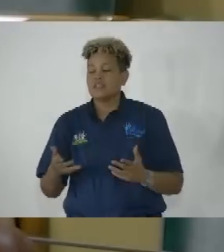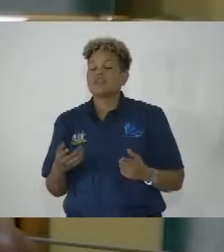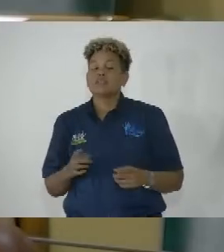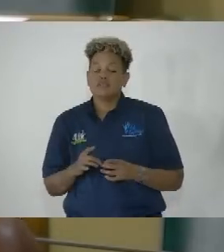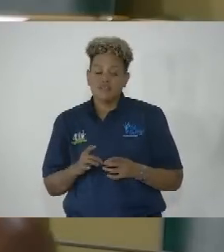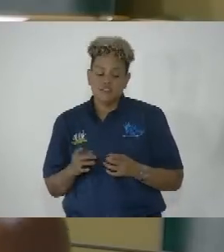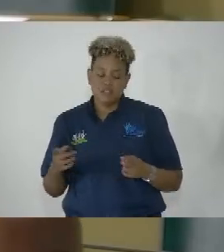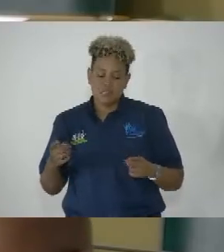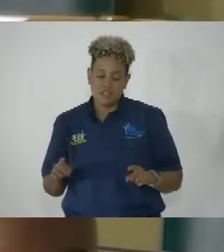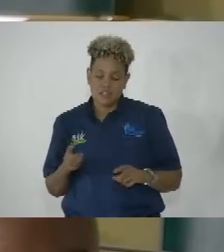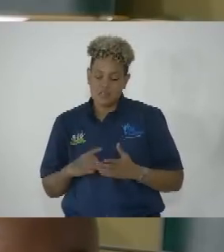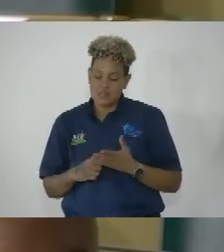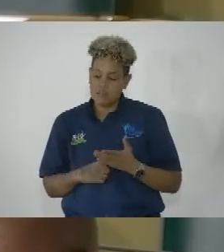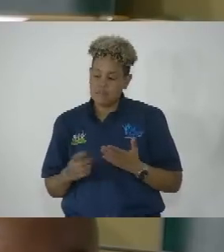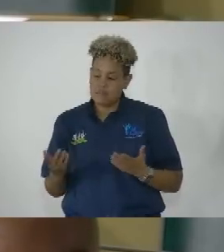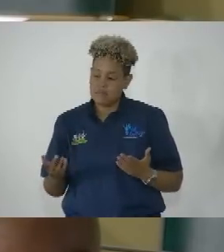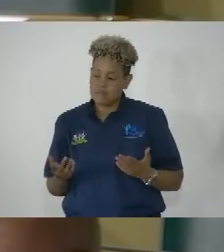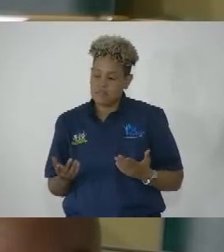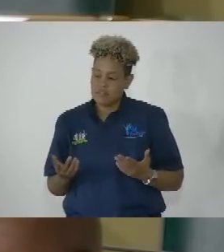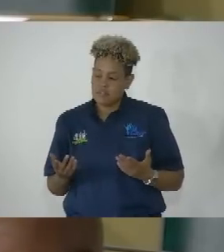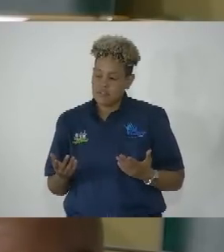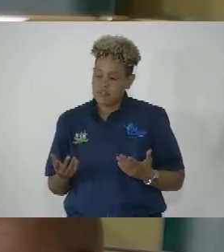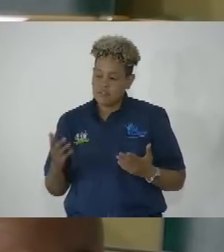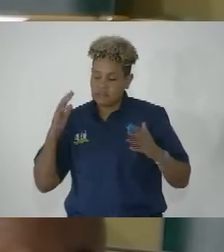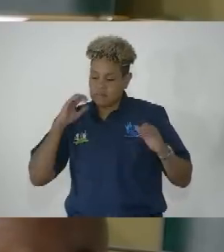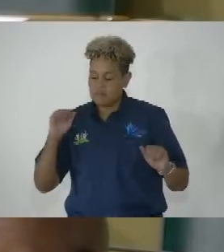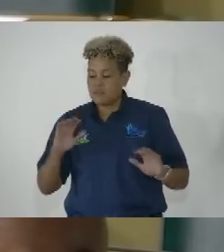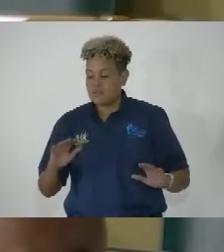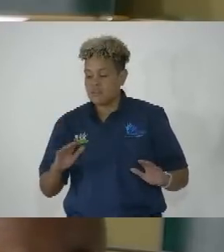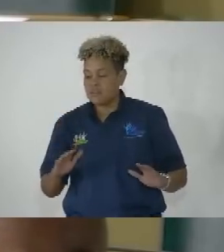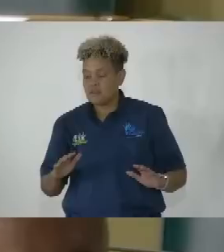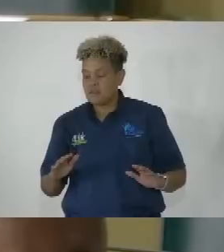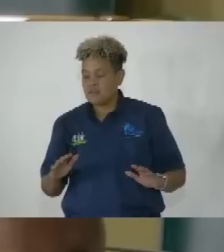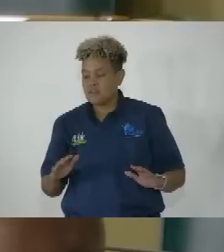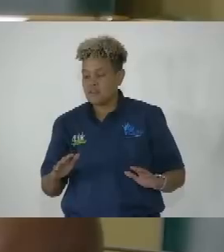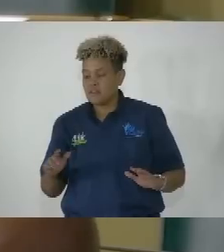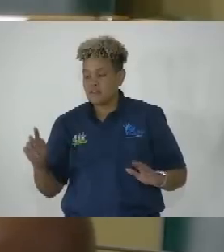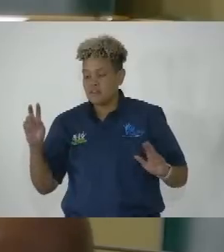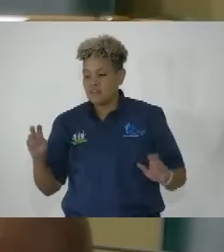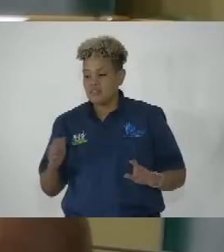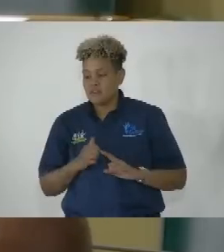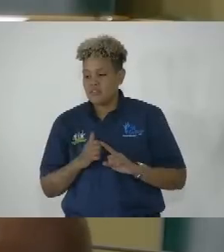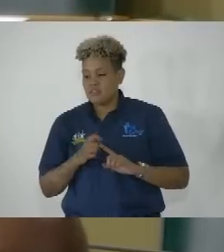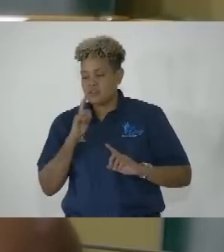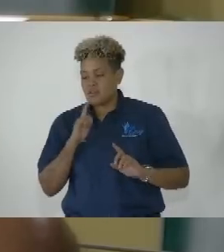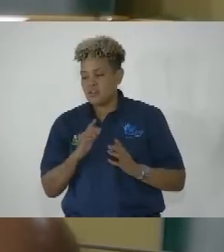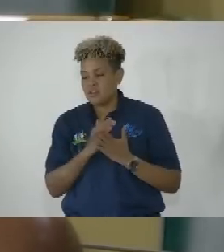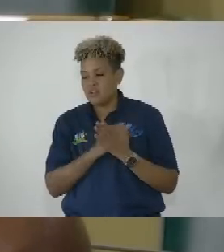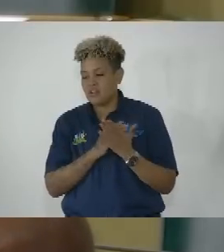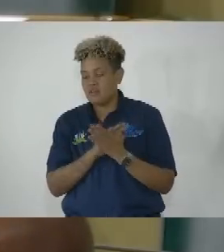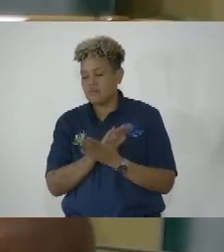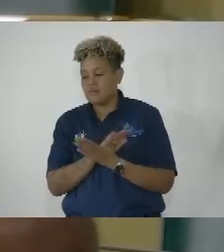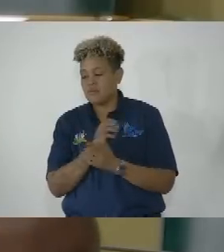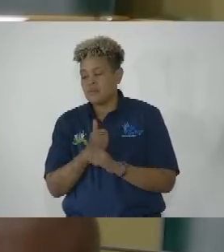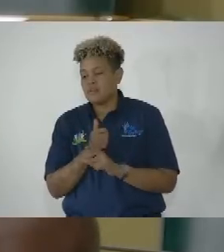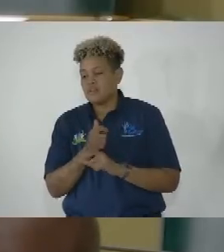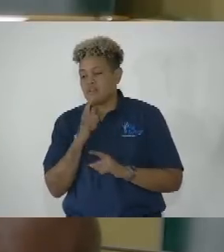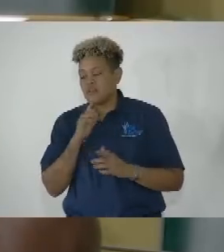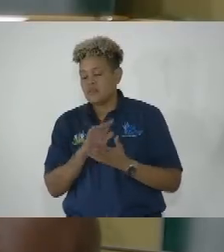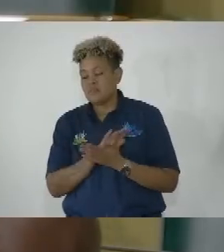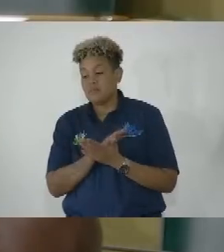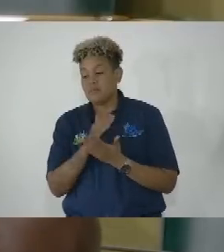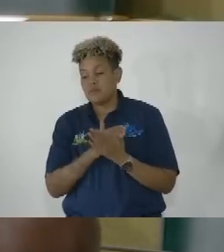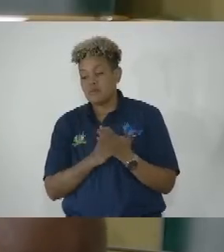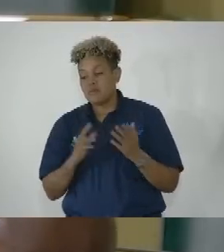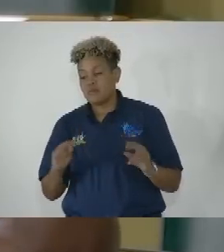State of the Nation debate. Mr. President, there was a matter on the order paper, or rather not on the order